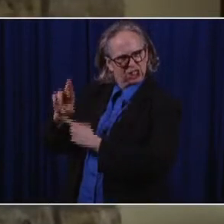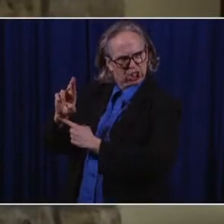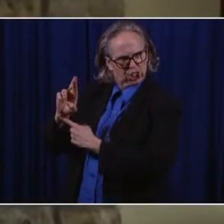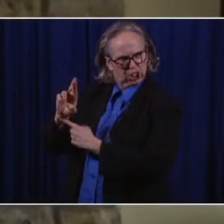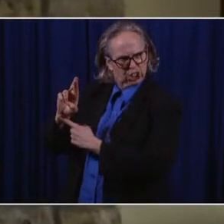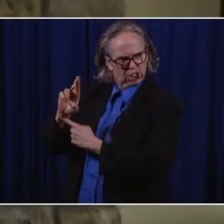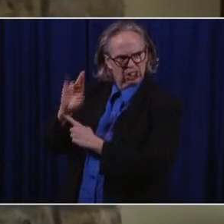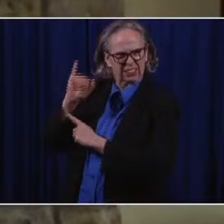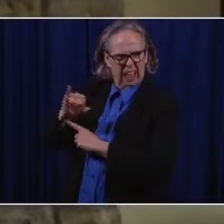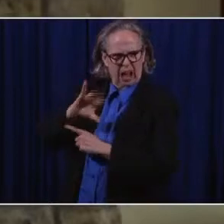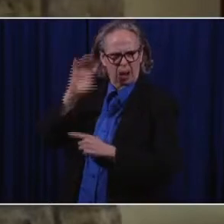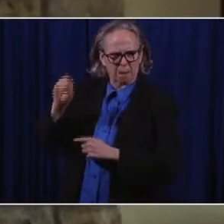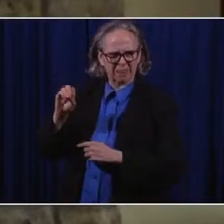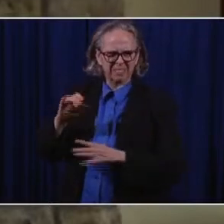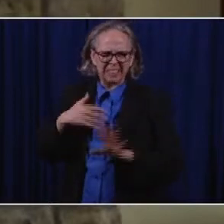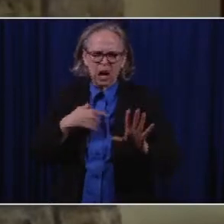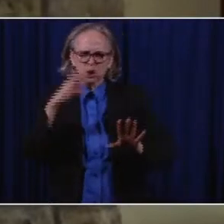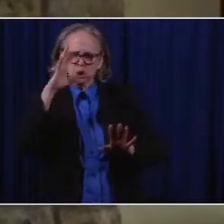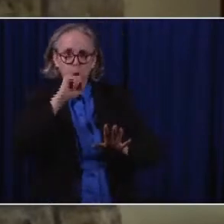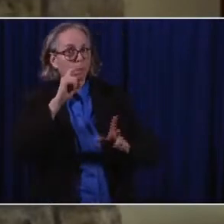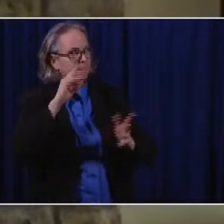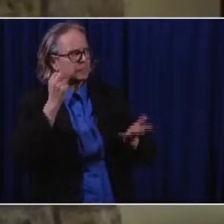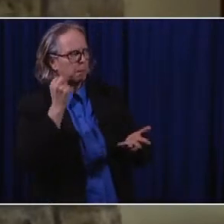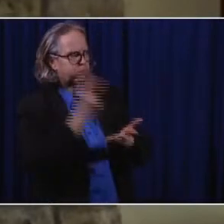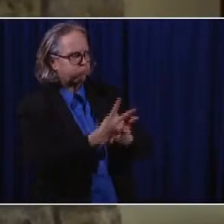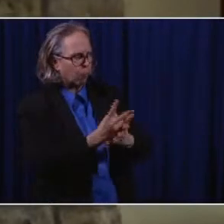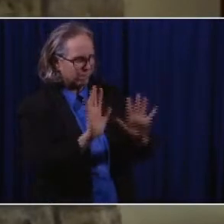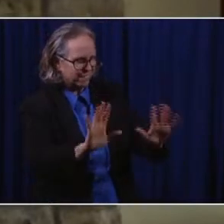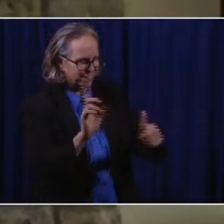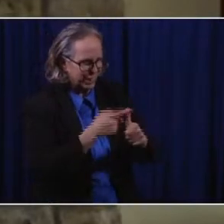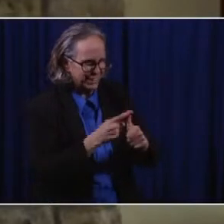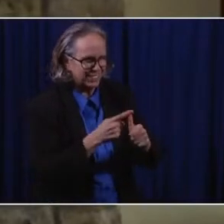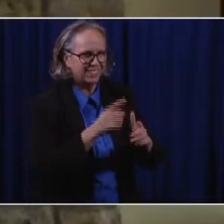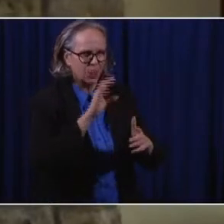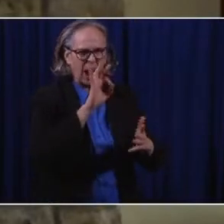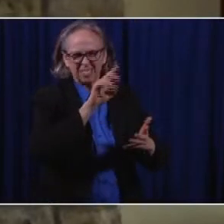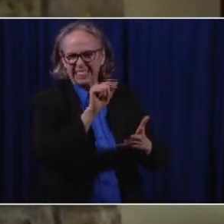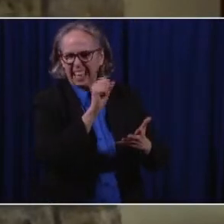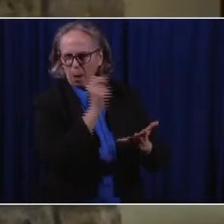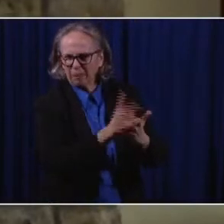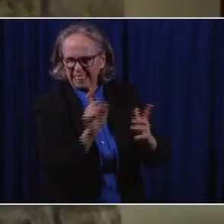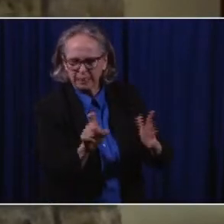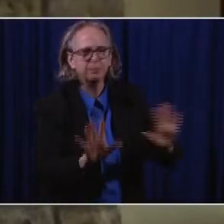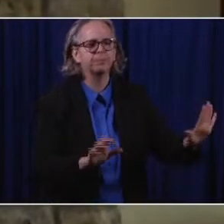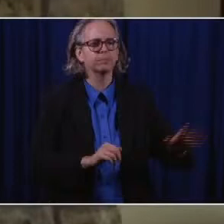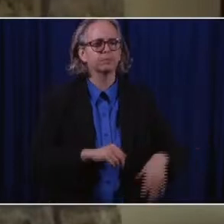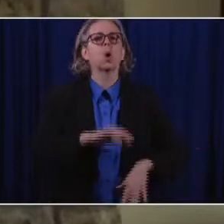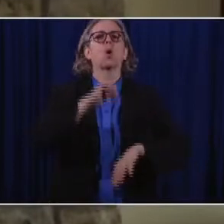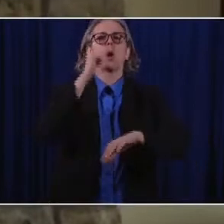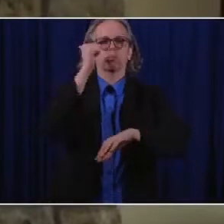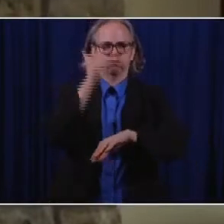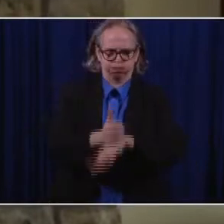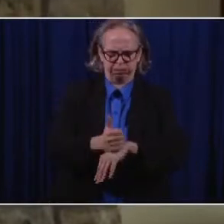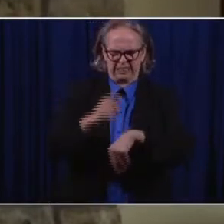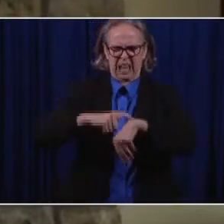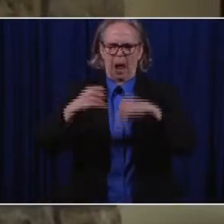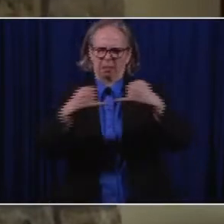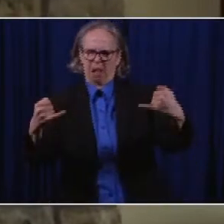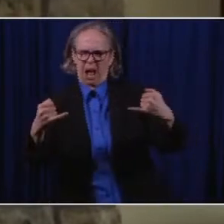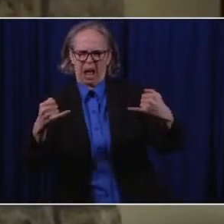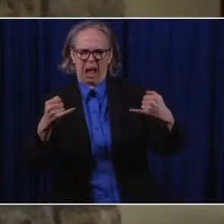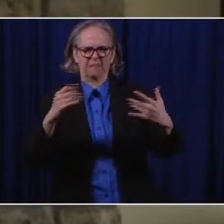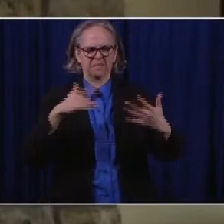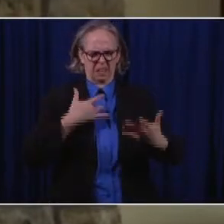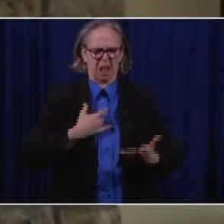approved when they think it's going to, and they've got a calendar and they got the time frame in there when they think that the approval would take